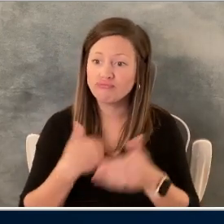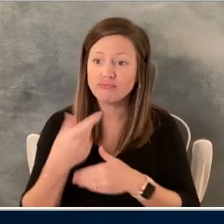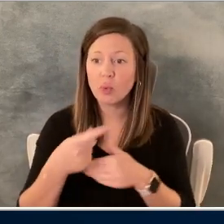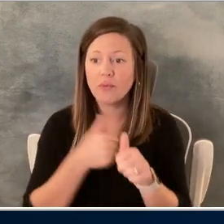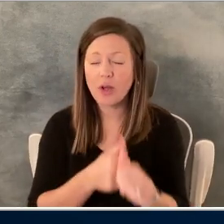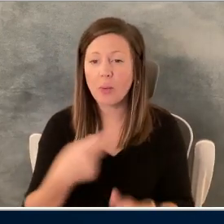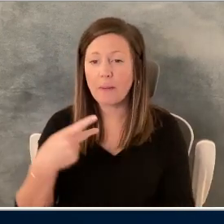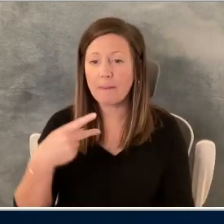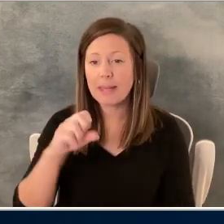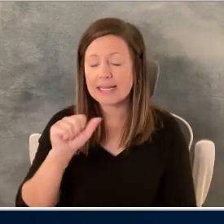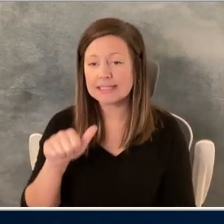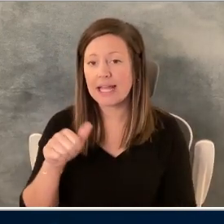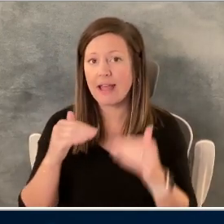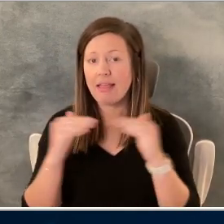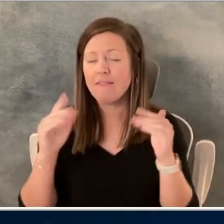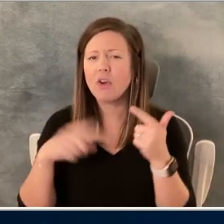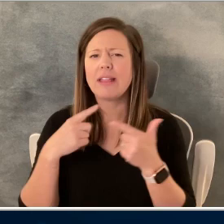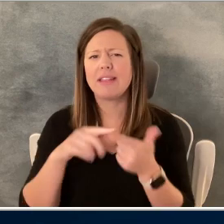getting a PET scan?